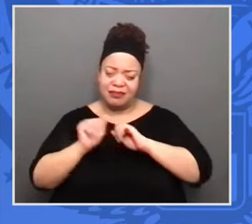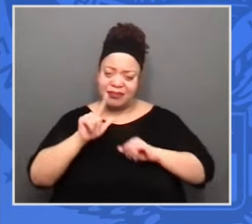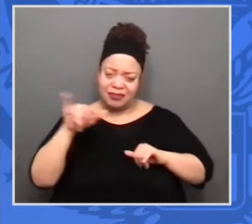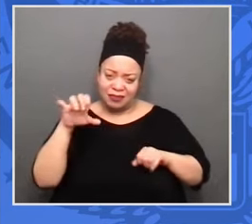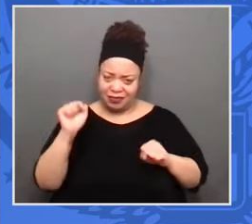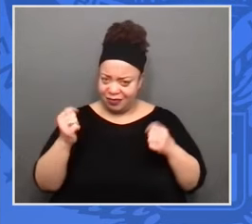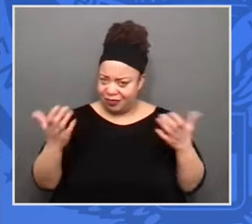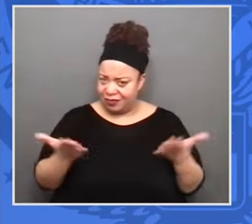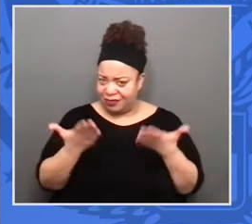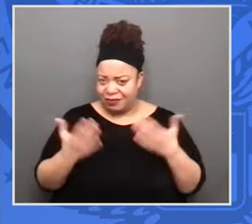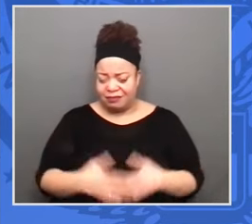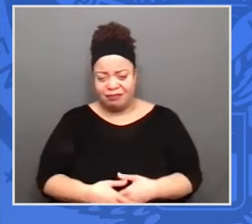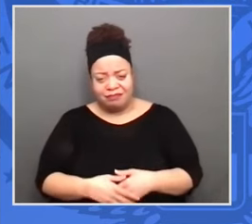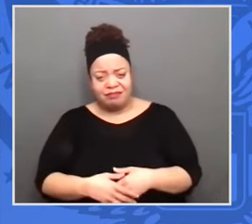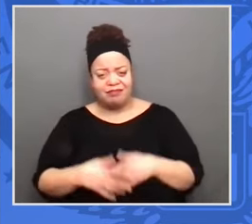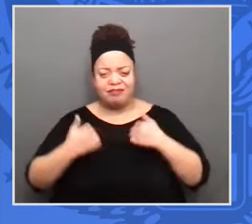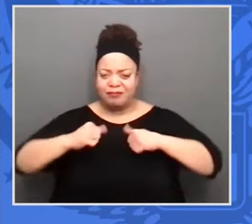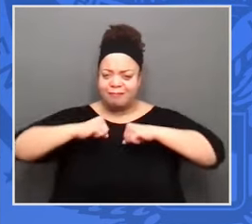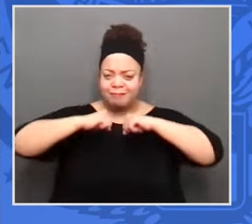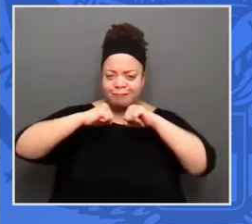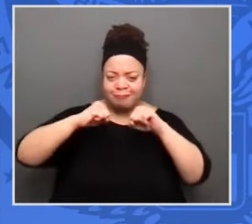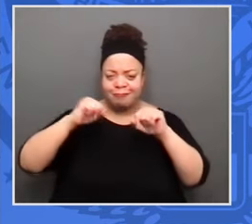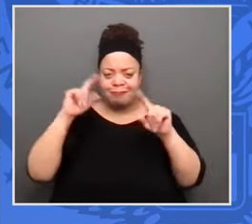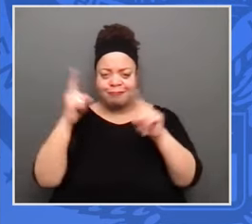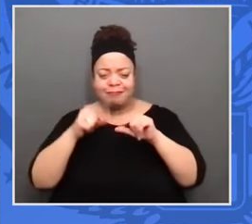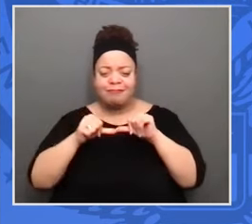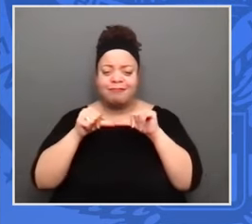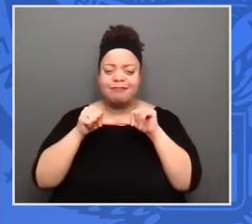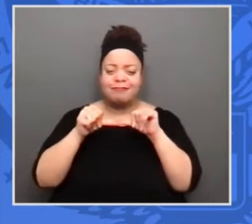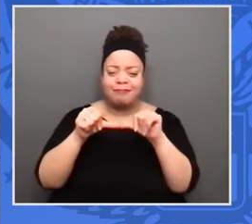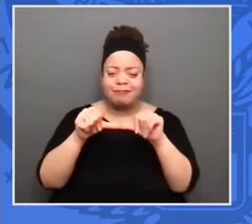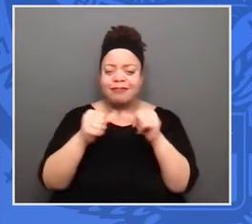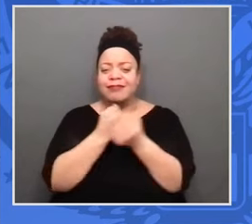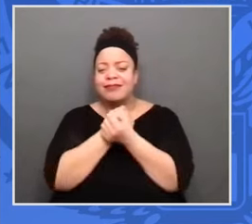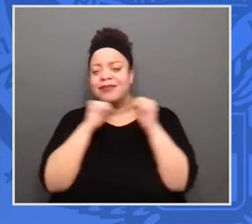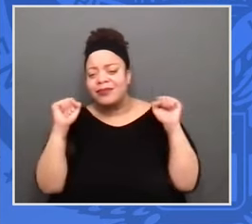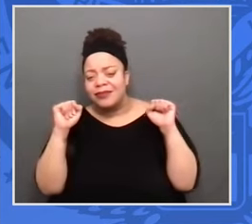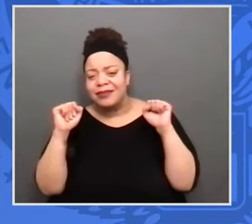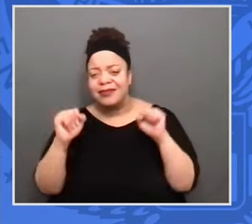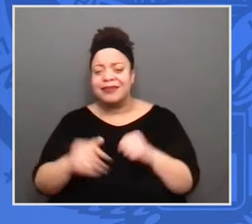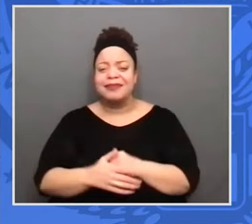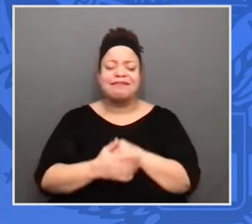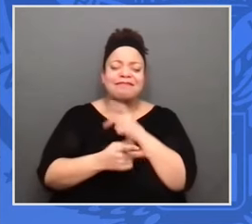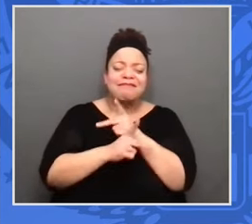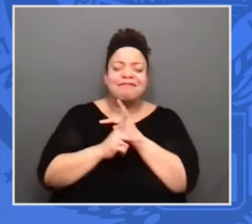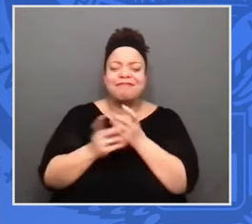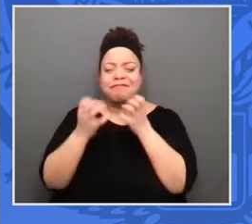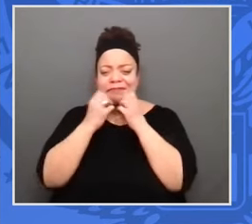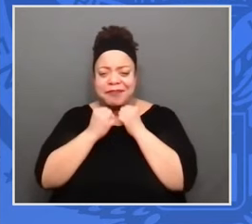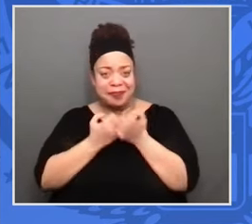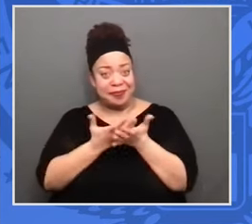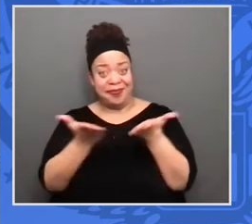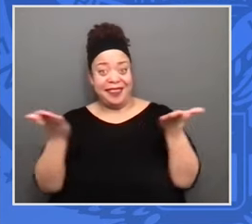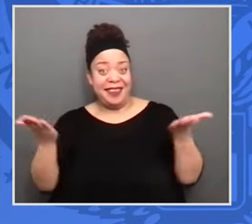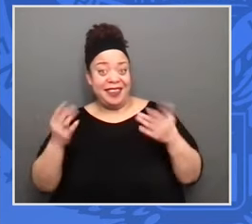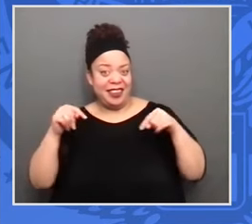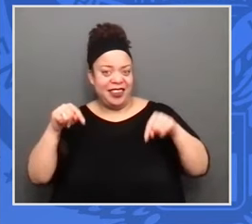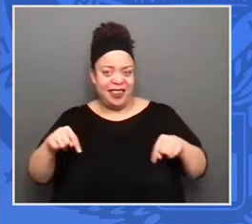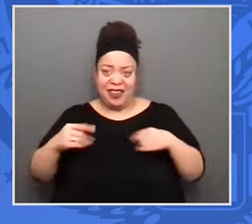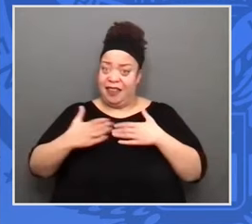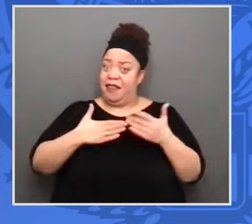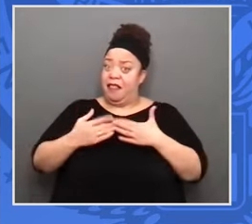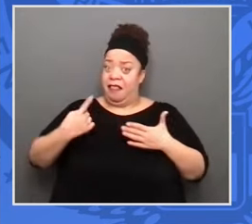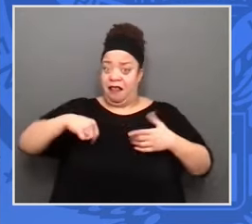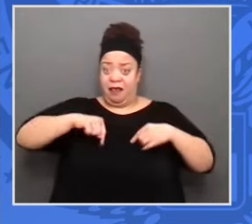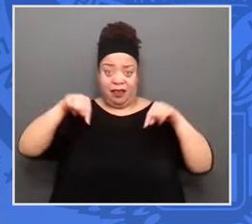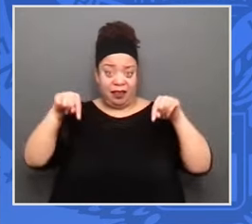and freedom, no matter what challenges we face. Though we're stationed more than 6,000 miles away in the Asia Pacific, we're truly honored to celebrate this ceremony with